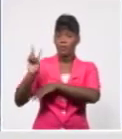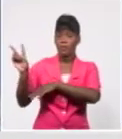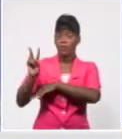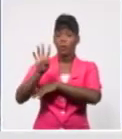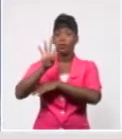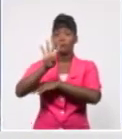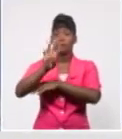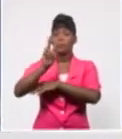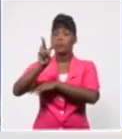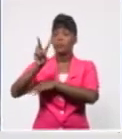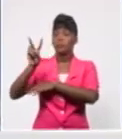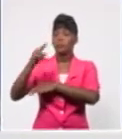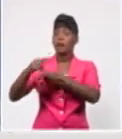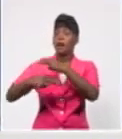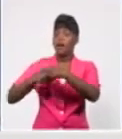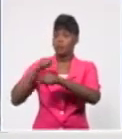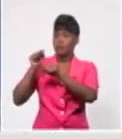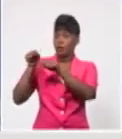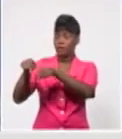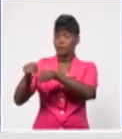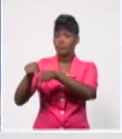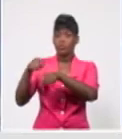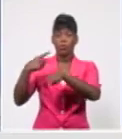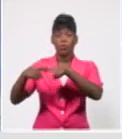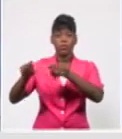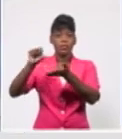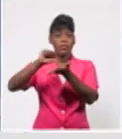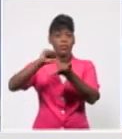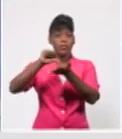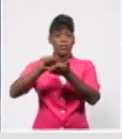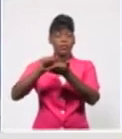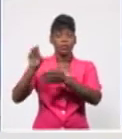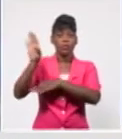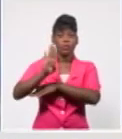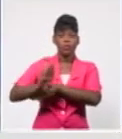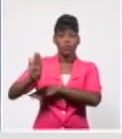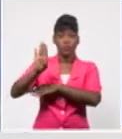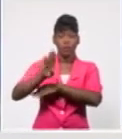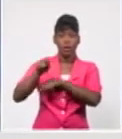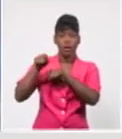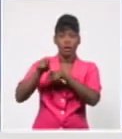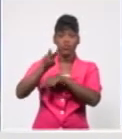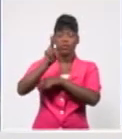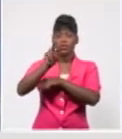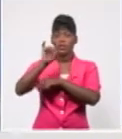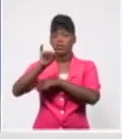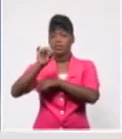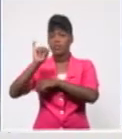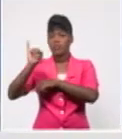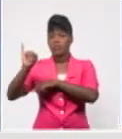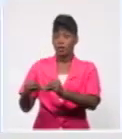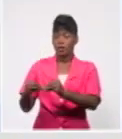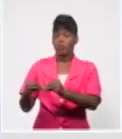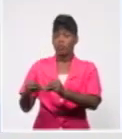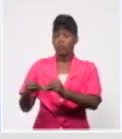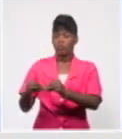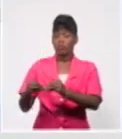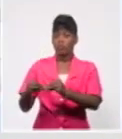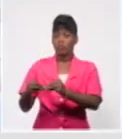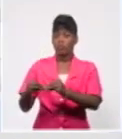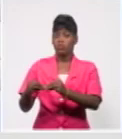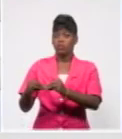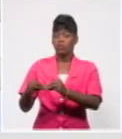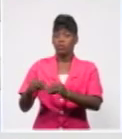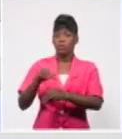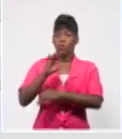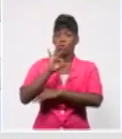182 in the Genetic National Center, 100 in the Manuel Fajardo's Hospital. As a result of the analysis and processing of